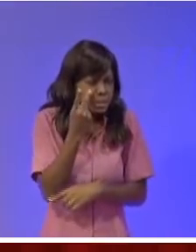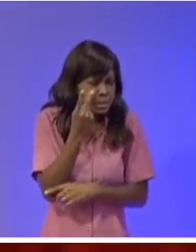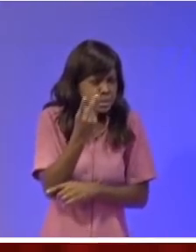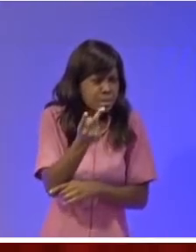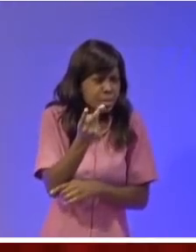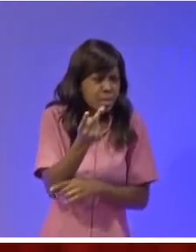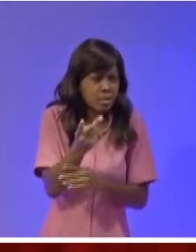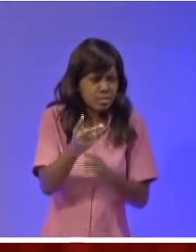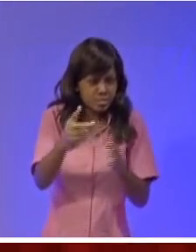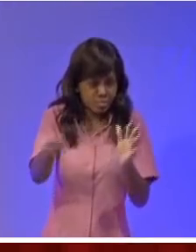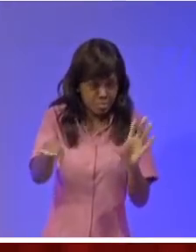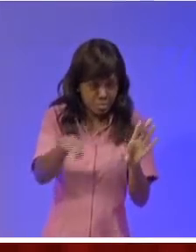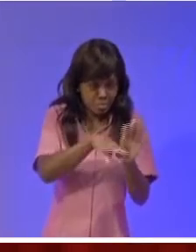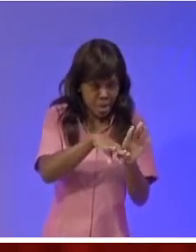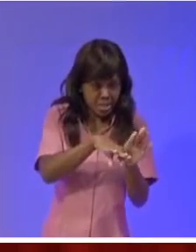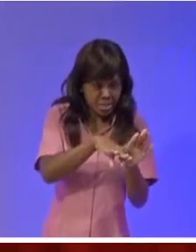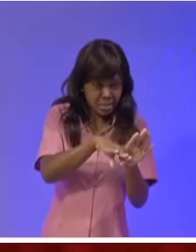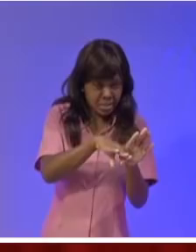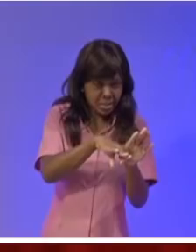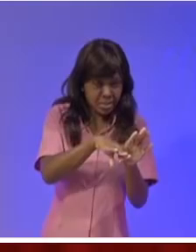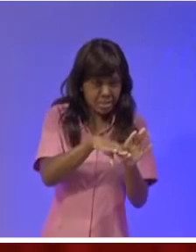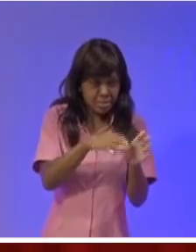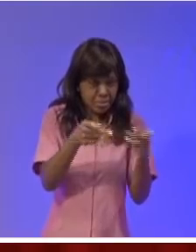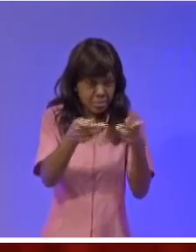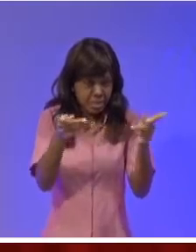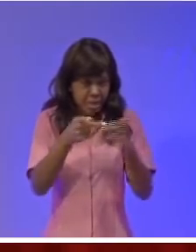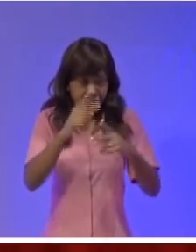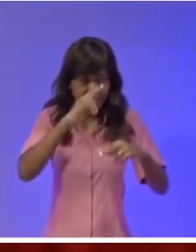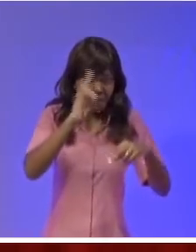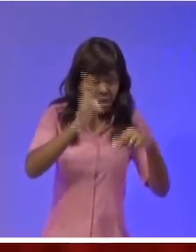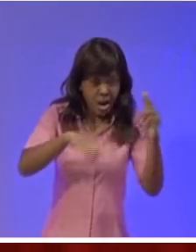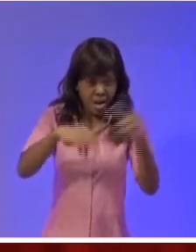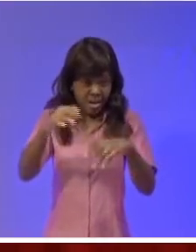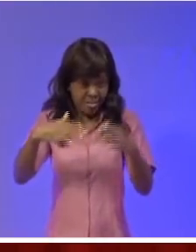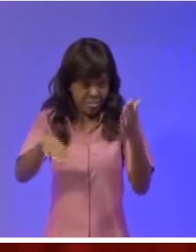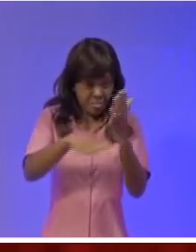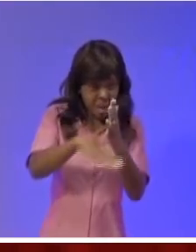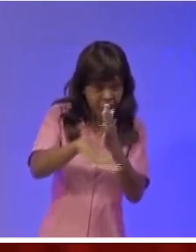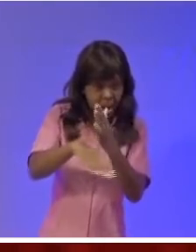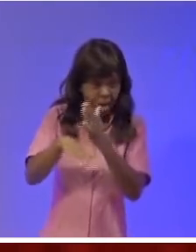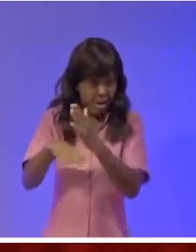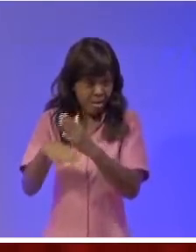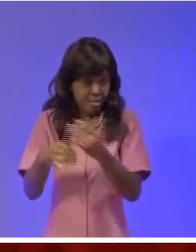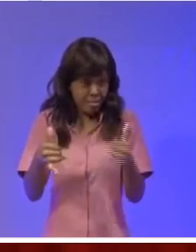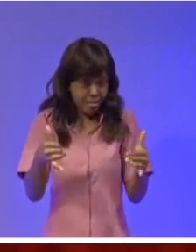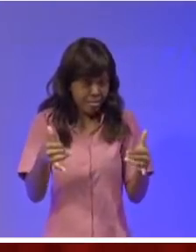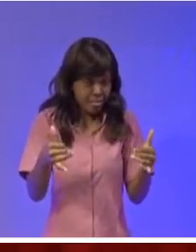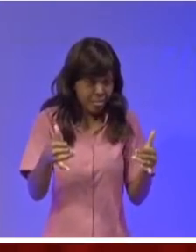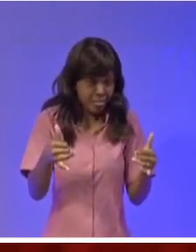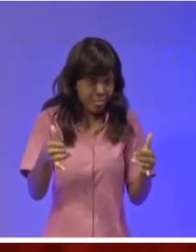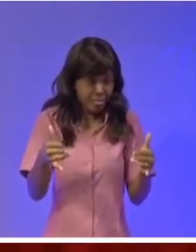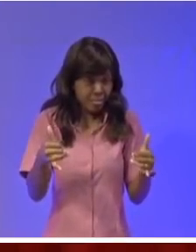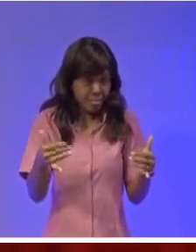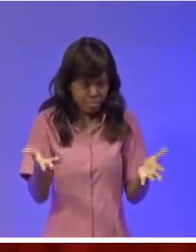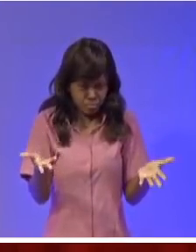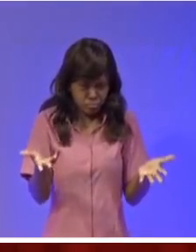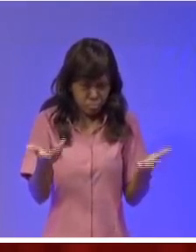about football sweat being banned. Are team sports like football sweats allowed?